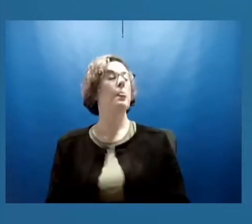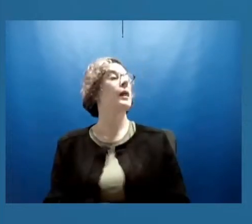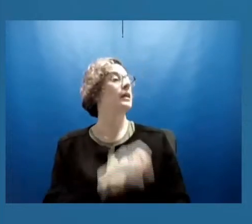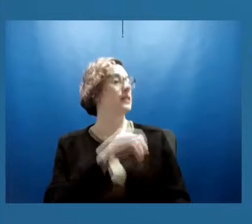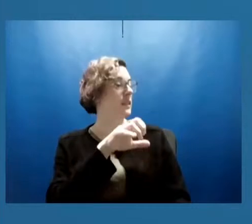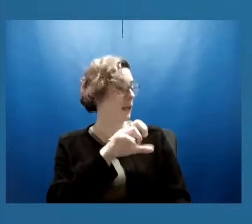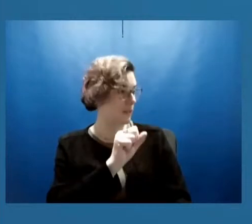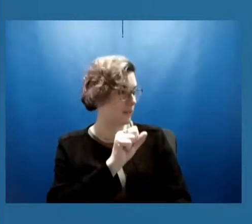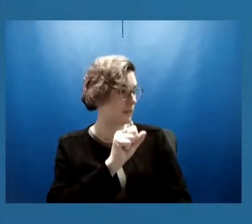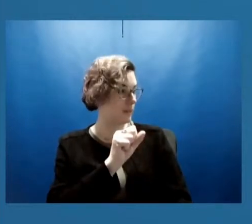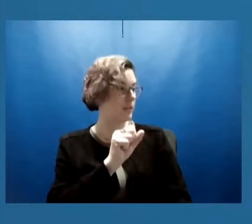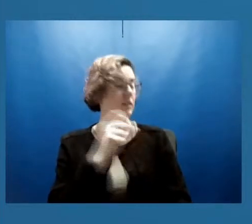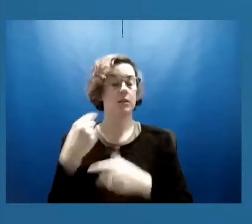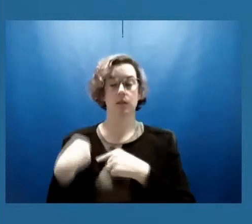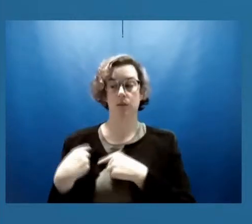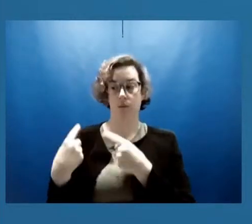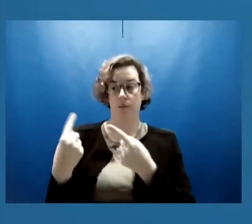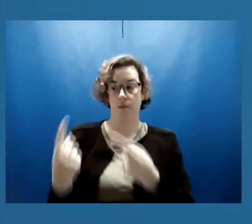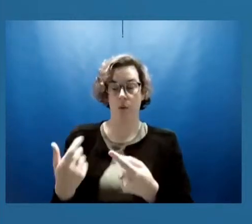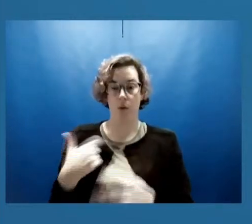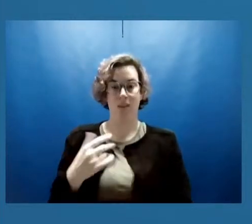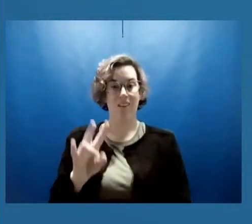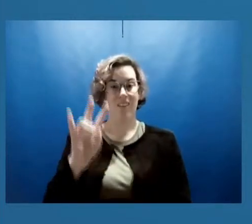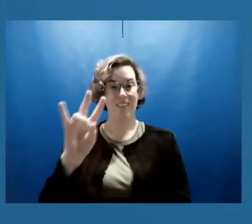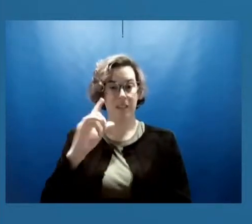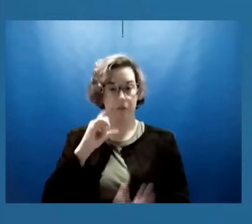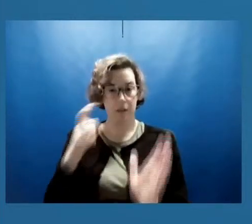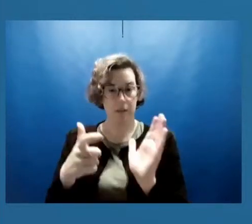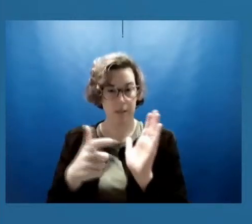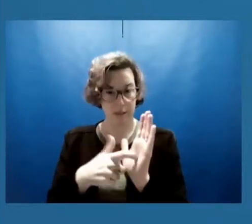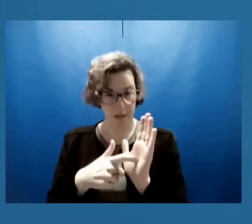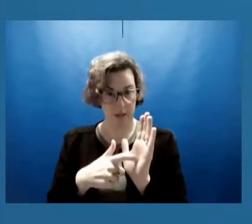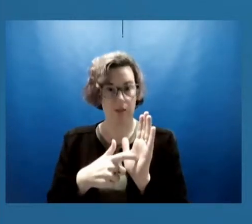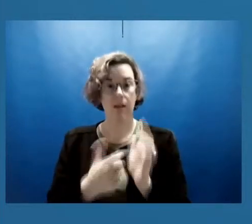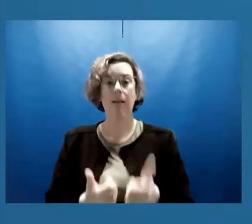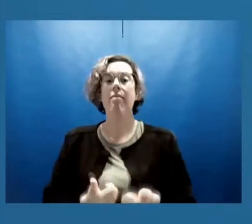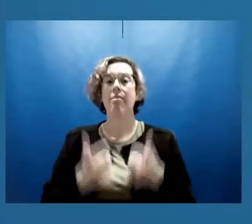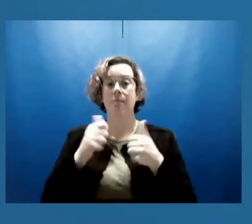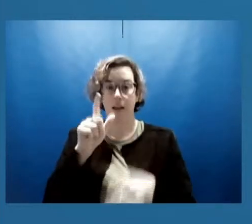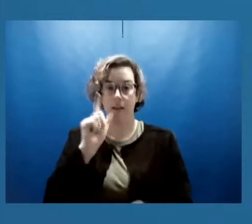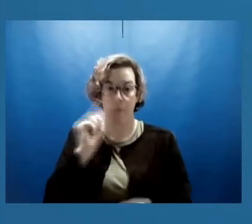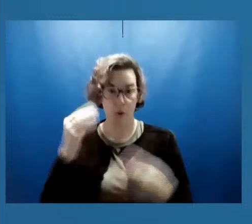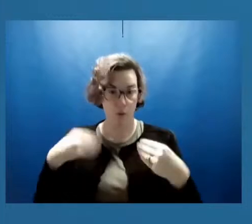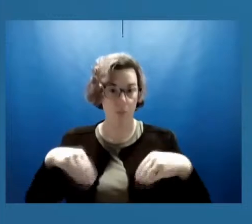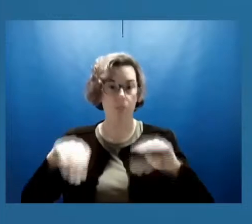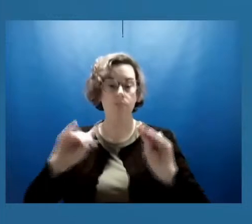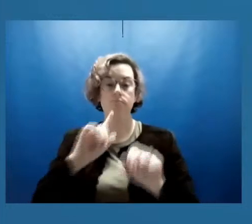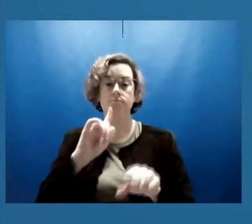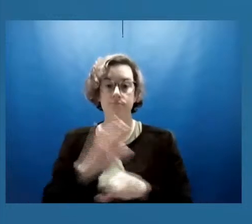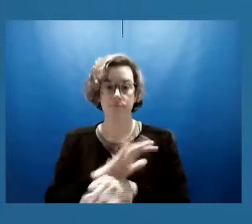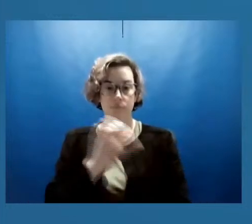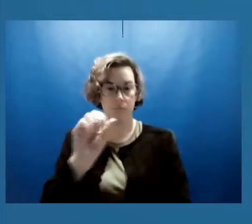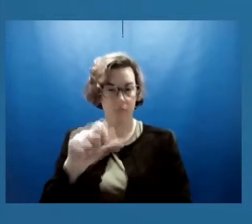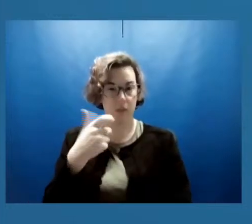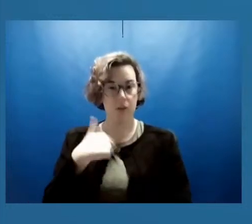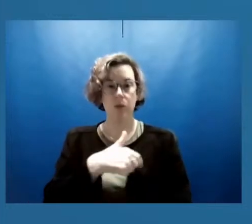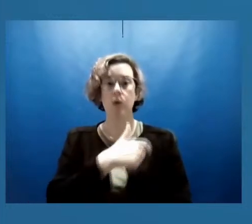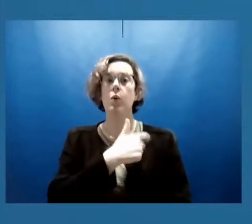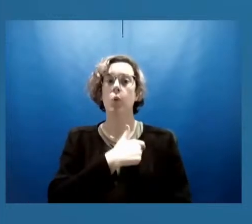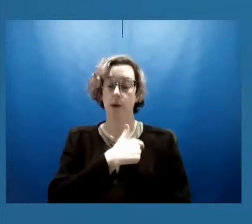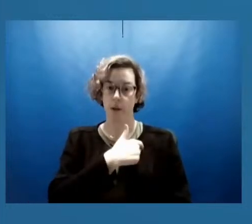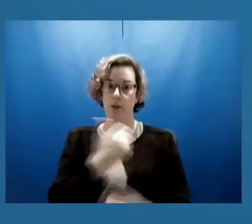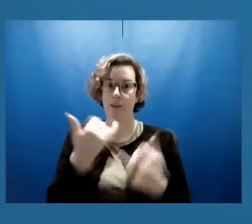to date, we have 7 detections in live bird markets. So we are taking this